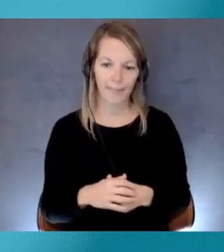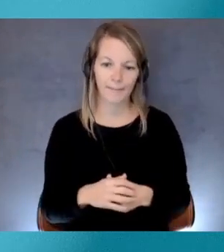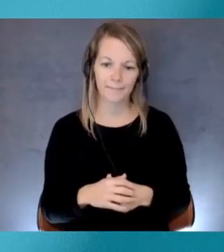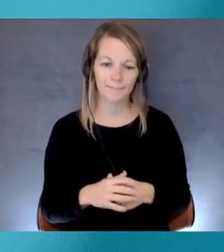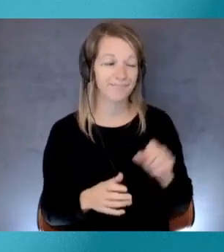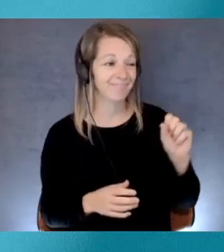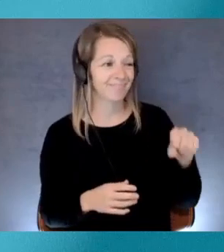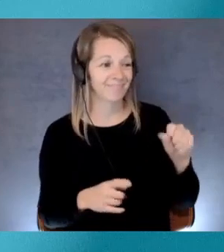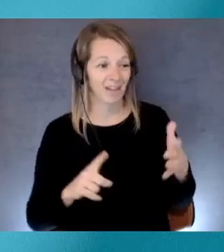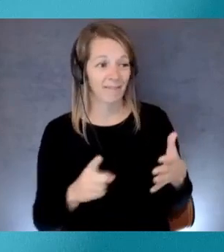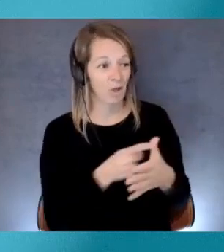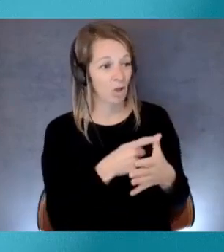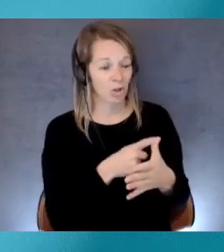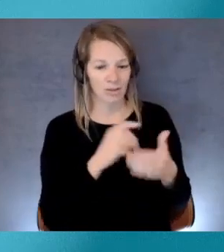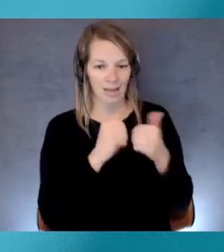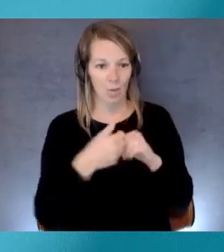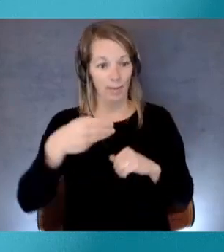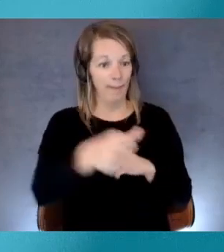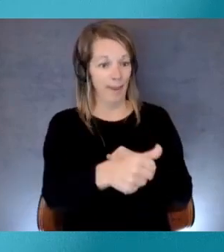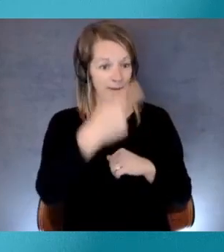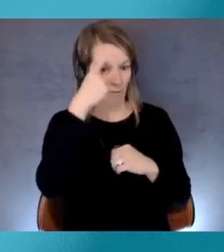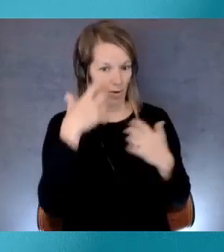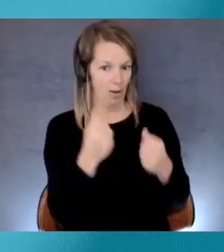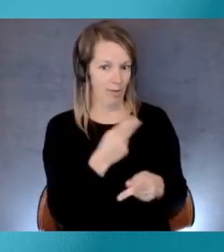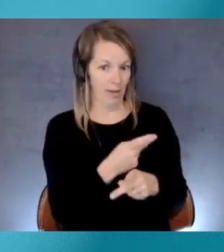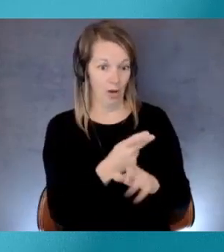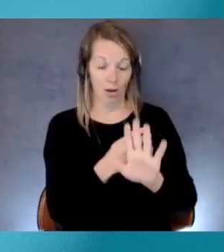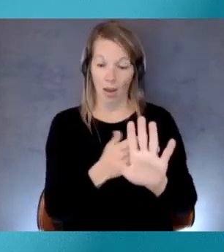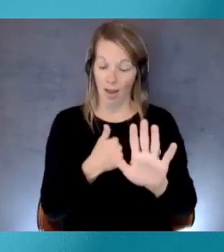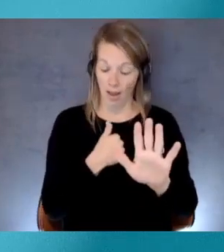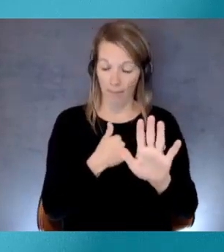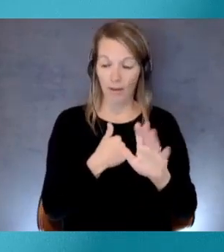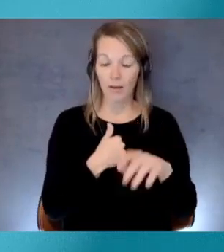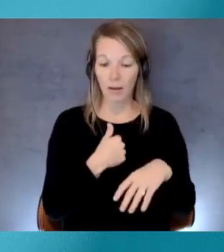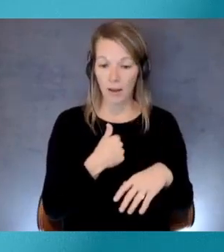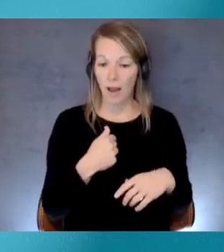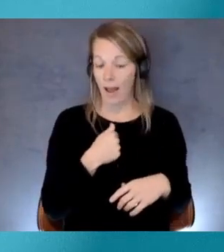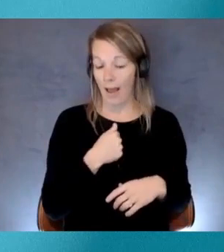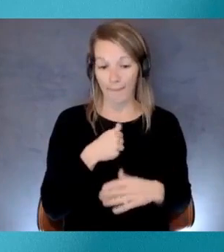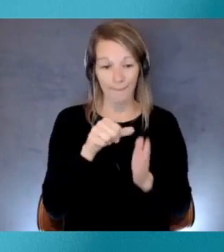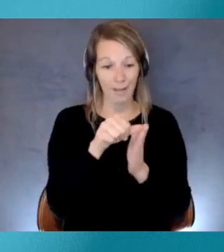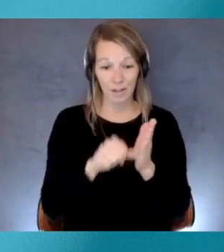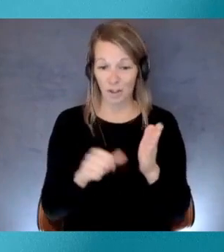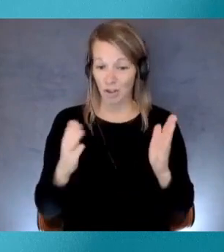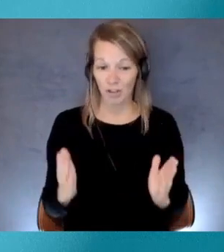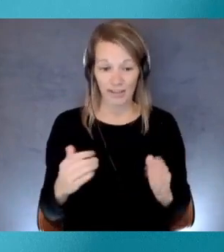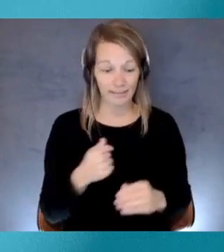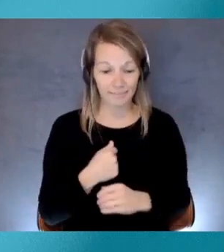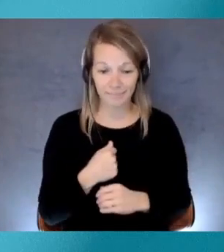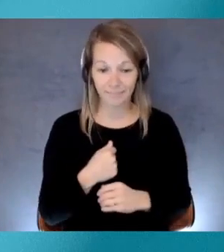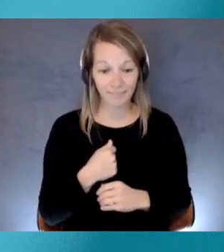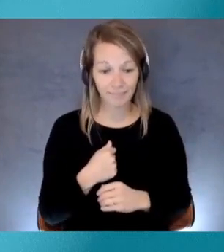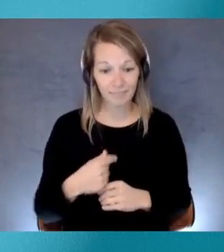foremost, I would have to start with how we pay for healthcare. Trust me, I'm a surgeon, and so and I think we